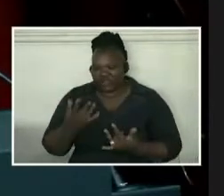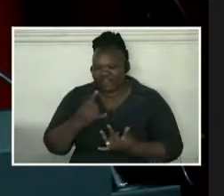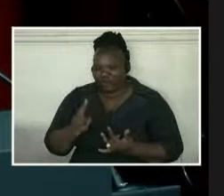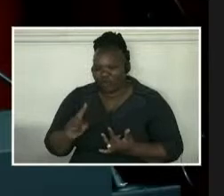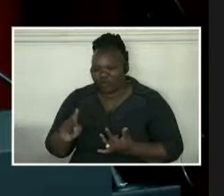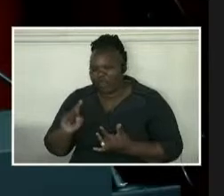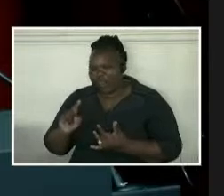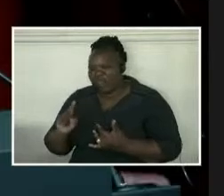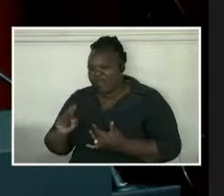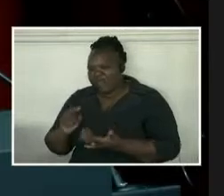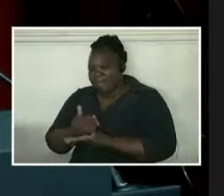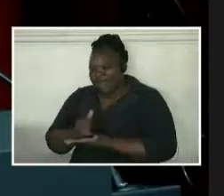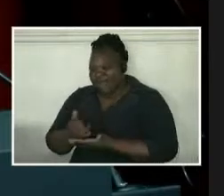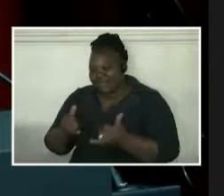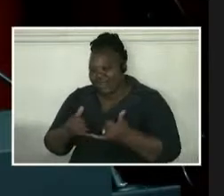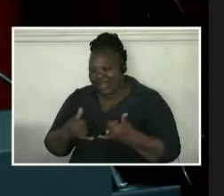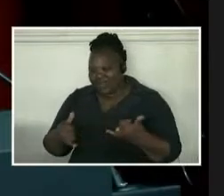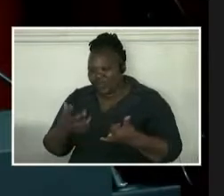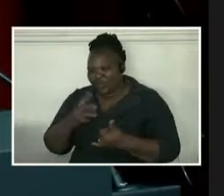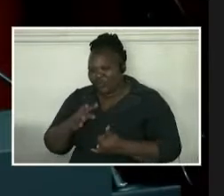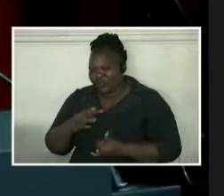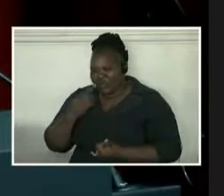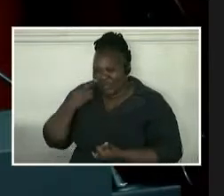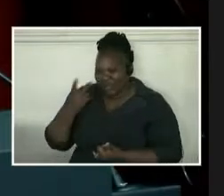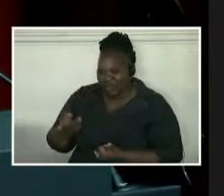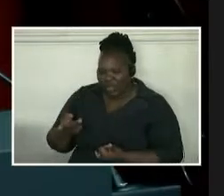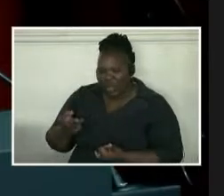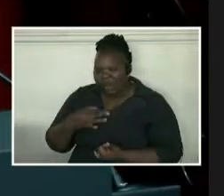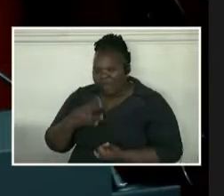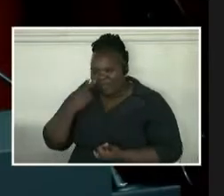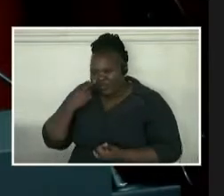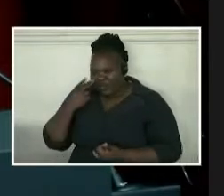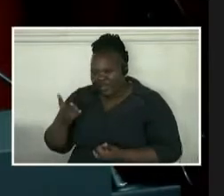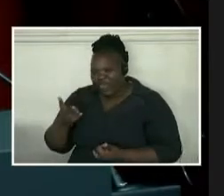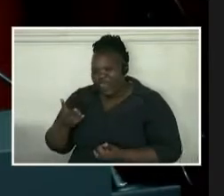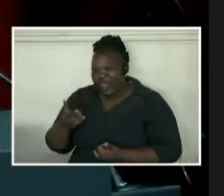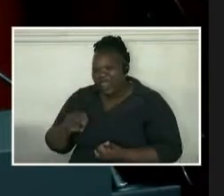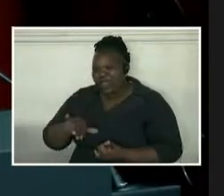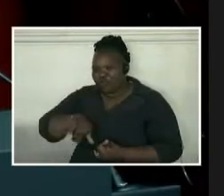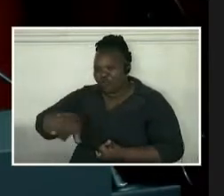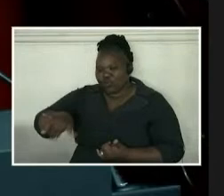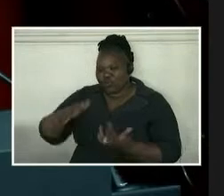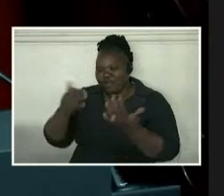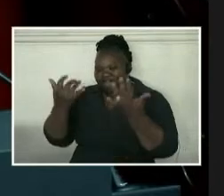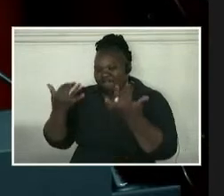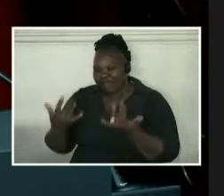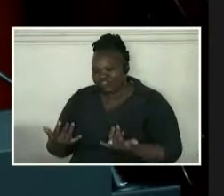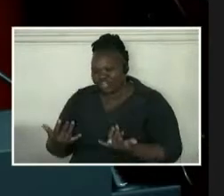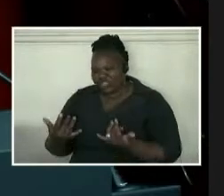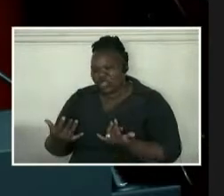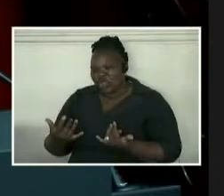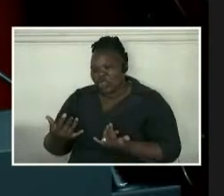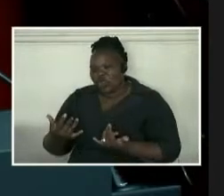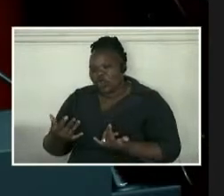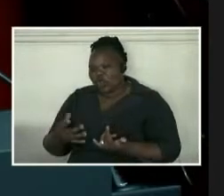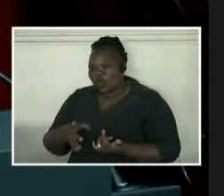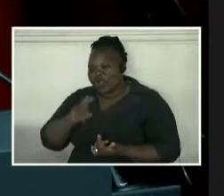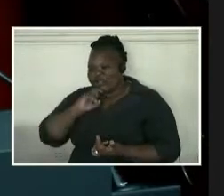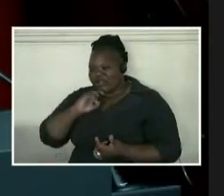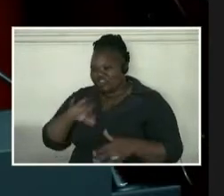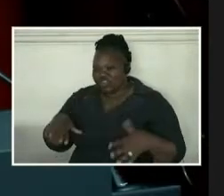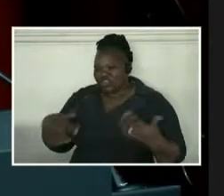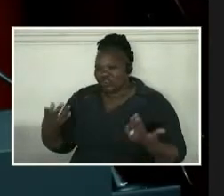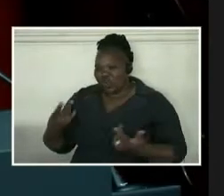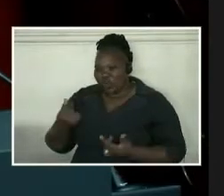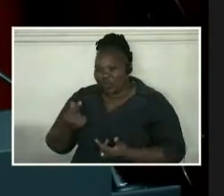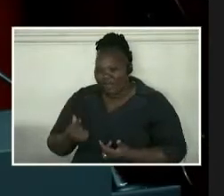projected budgets what are we really looking at let us look at the exclusive budget underspending for 2021